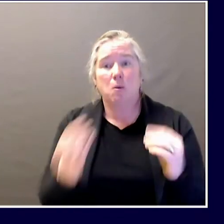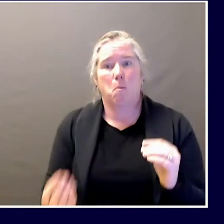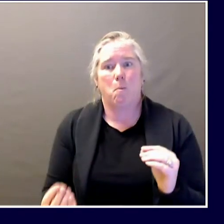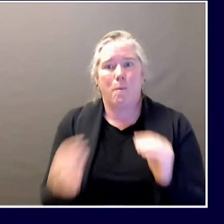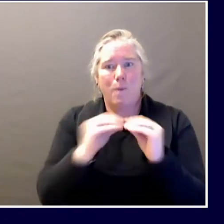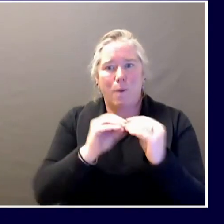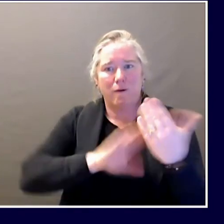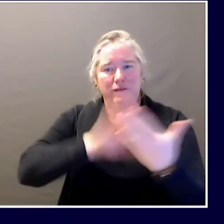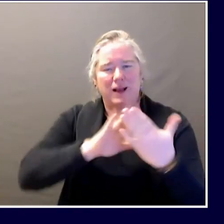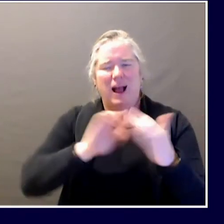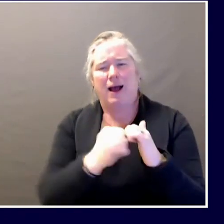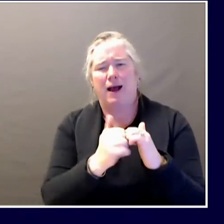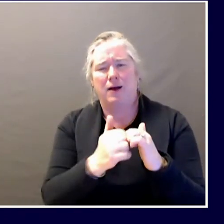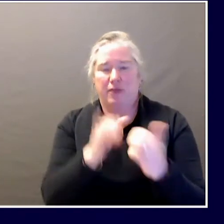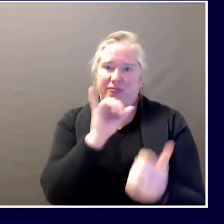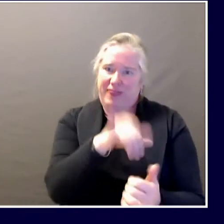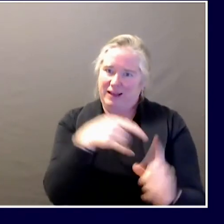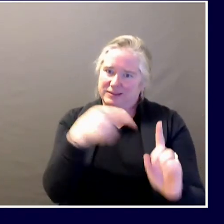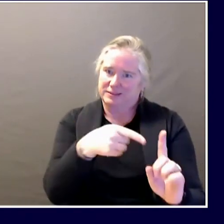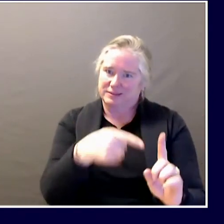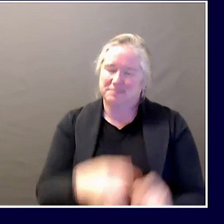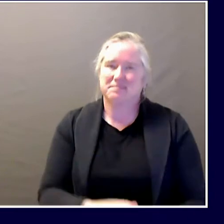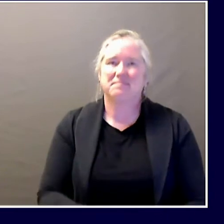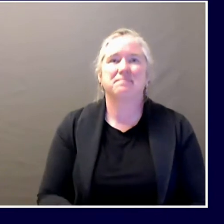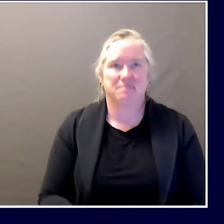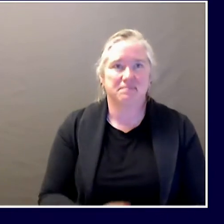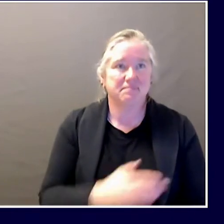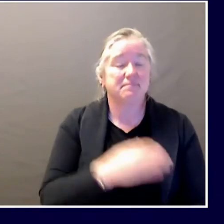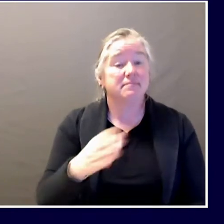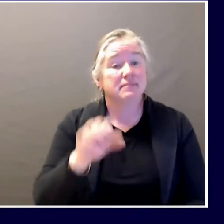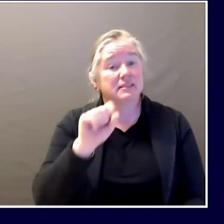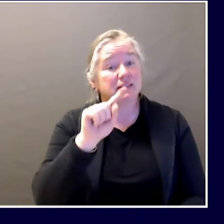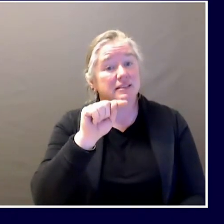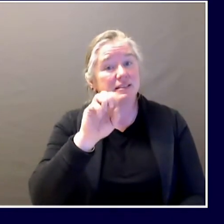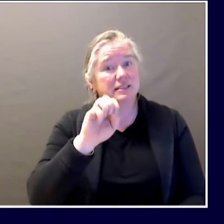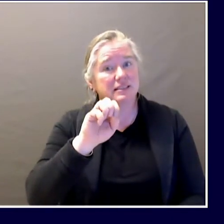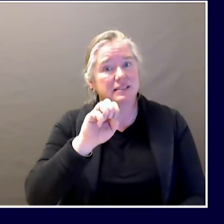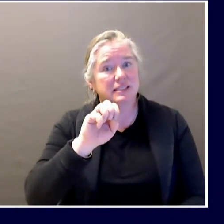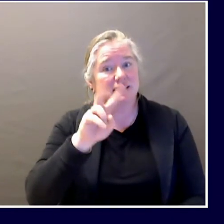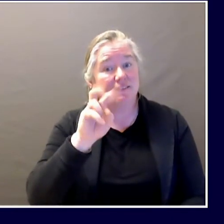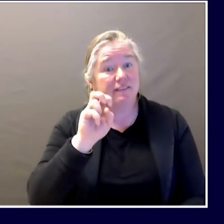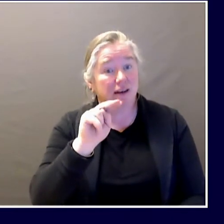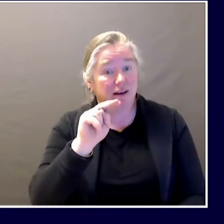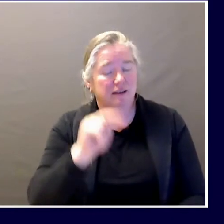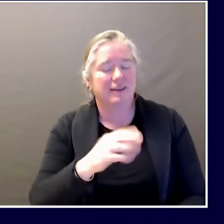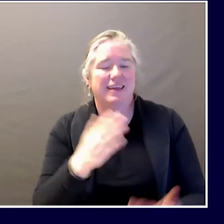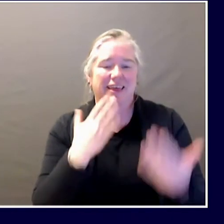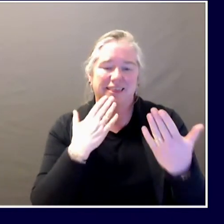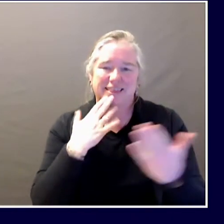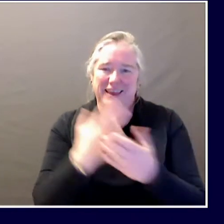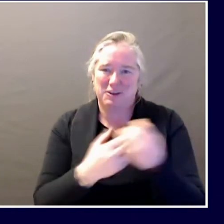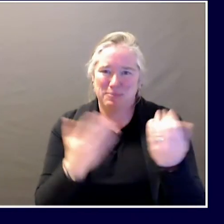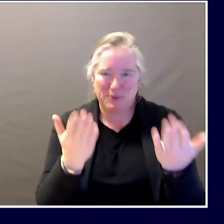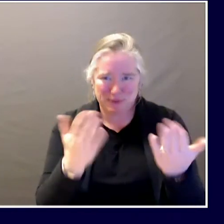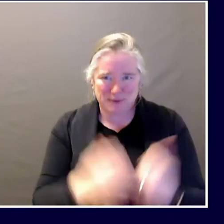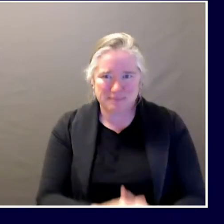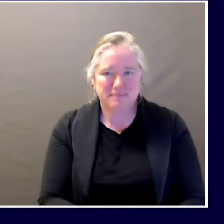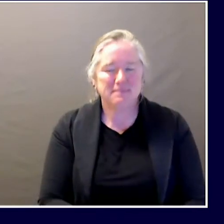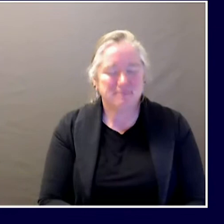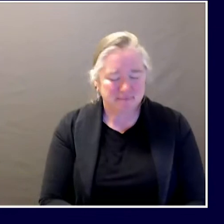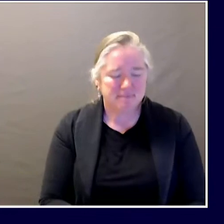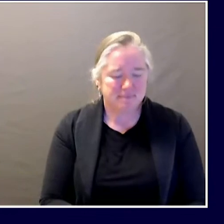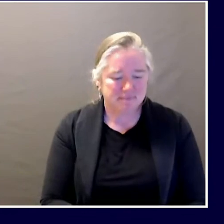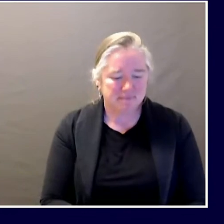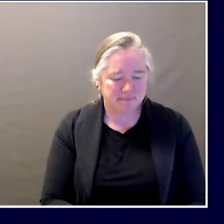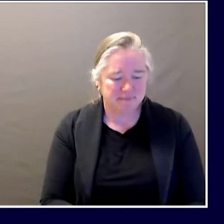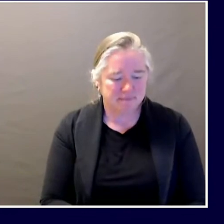Let me turn over to Stephen Porter next. Thank you, Dr. Shah and Commissioner Lambrou. York Hospital will